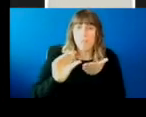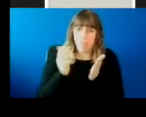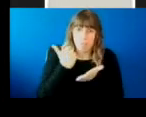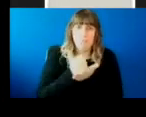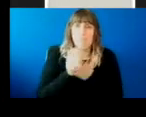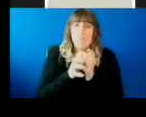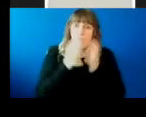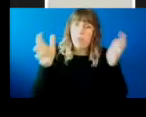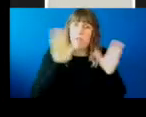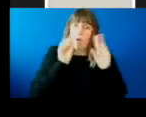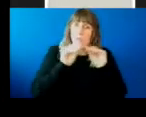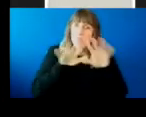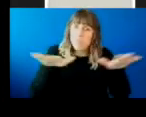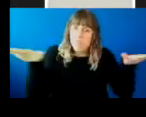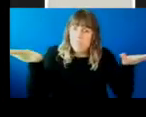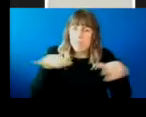a larger audience.